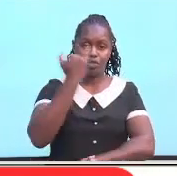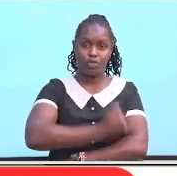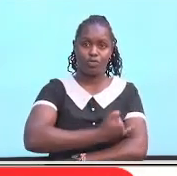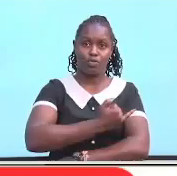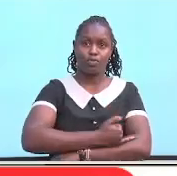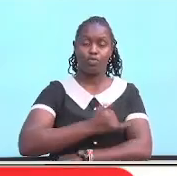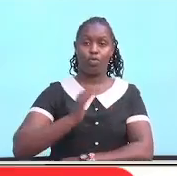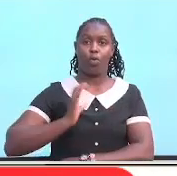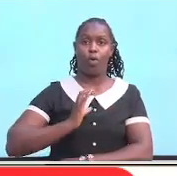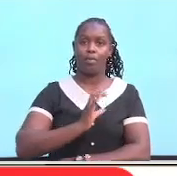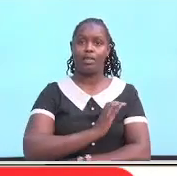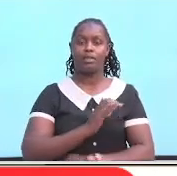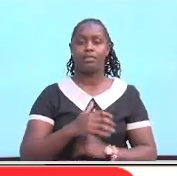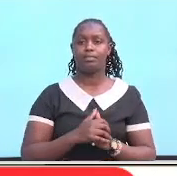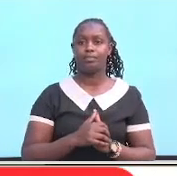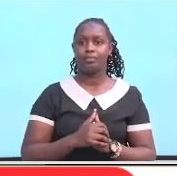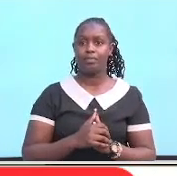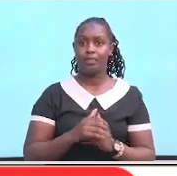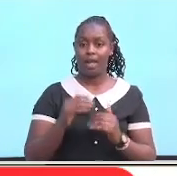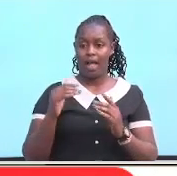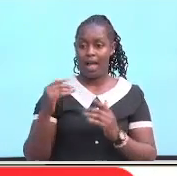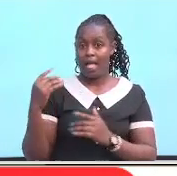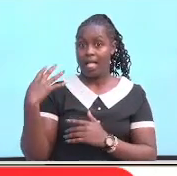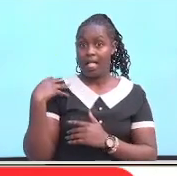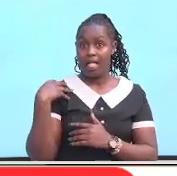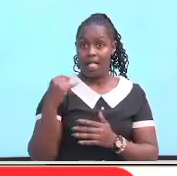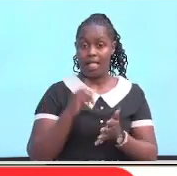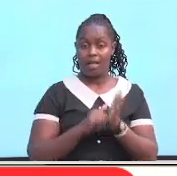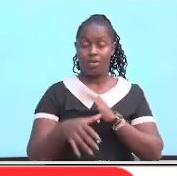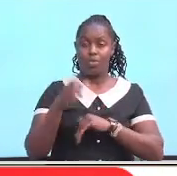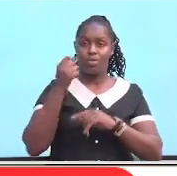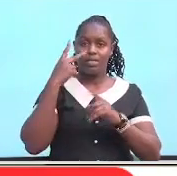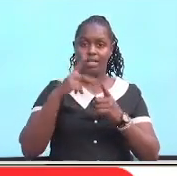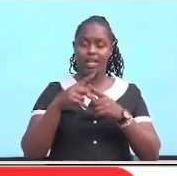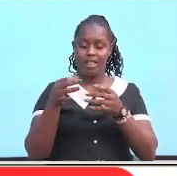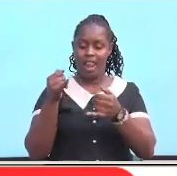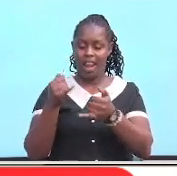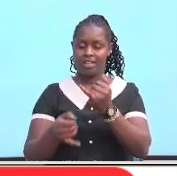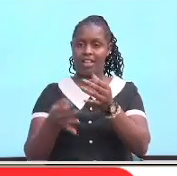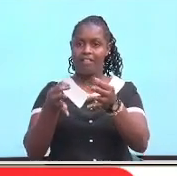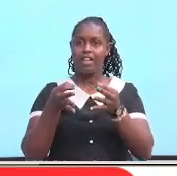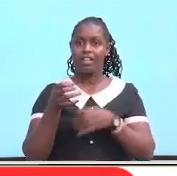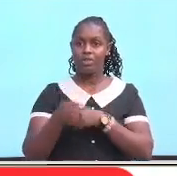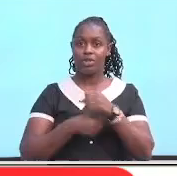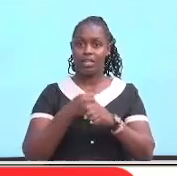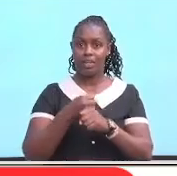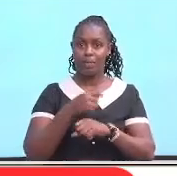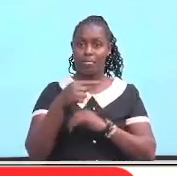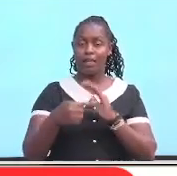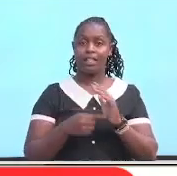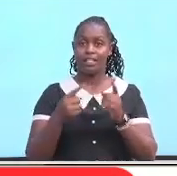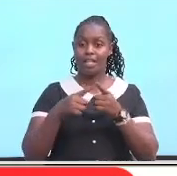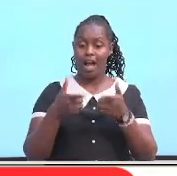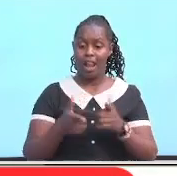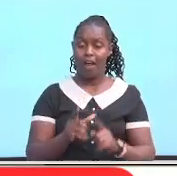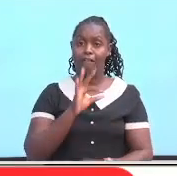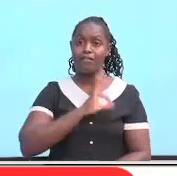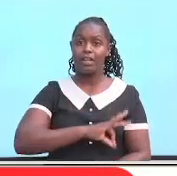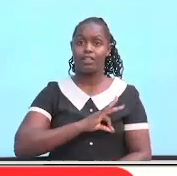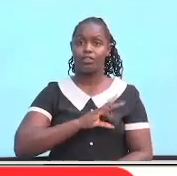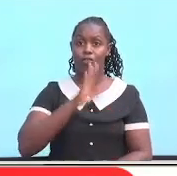one, which was implemented in the last financial year, three allowances ceased to be